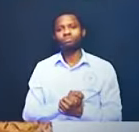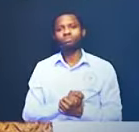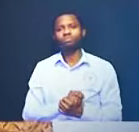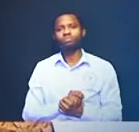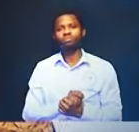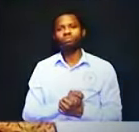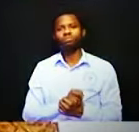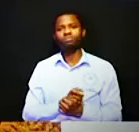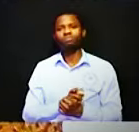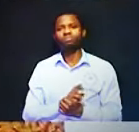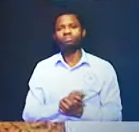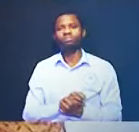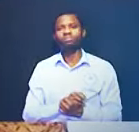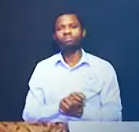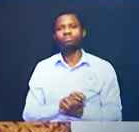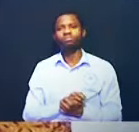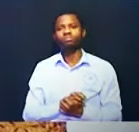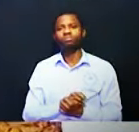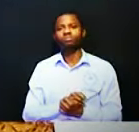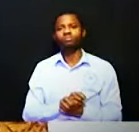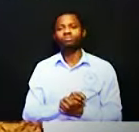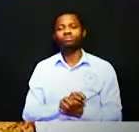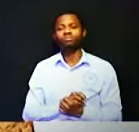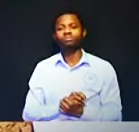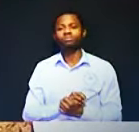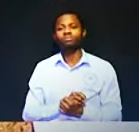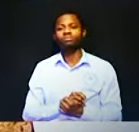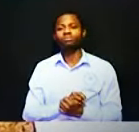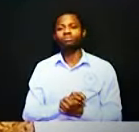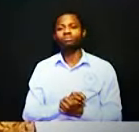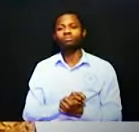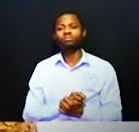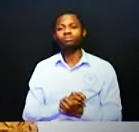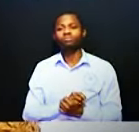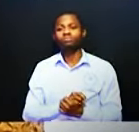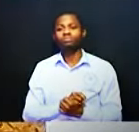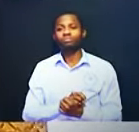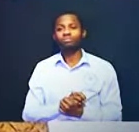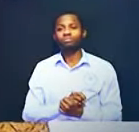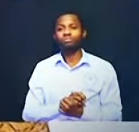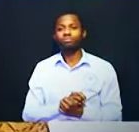yade ye mu da na ye benyo nyankopon ni nipa ni mu adom.